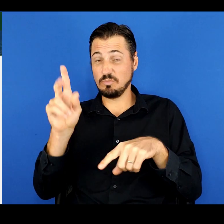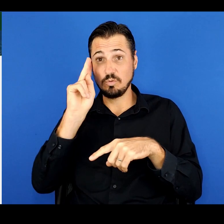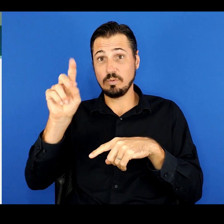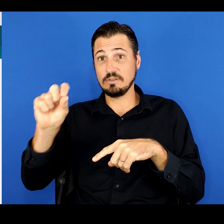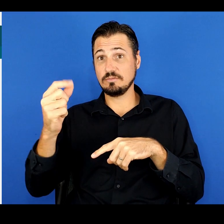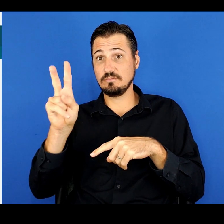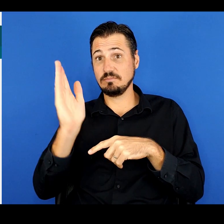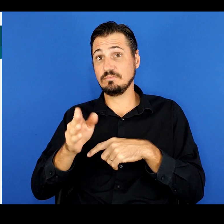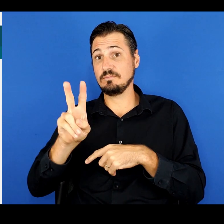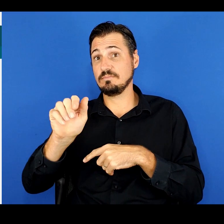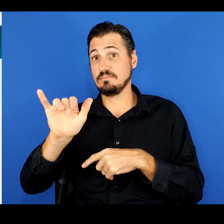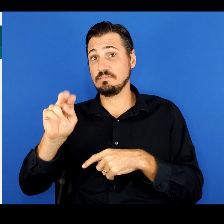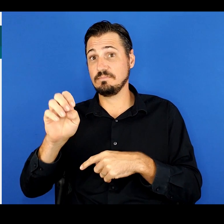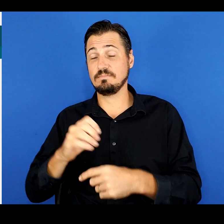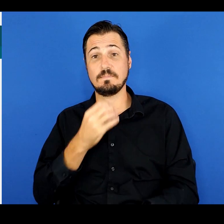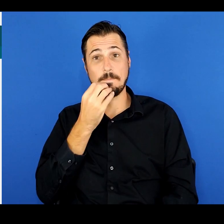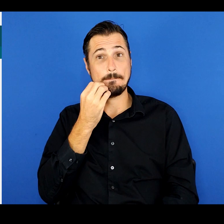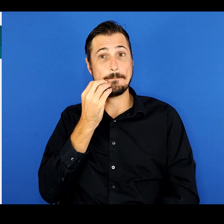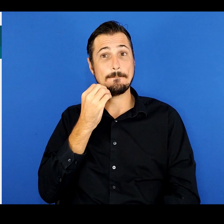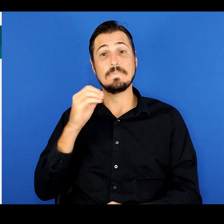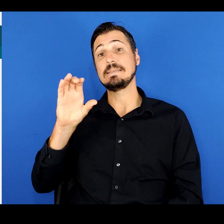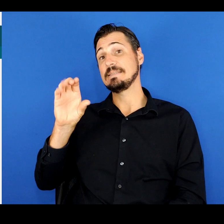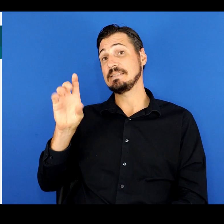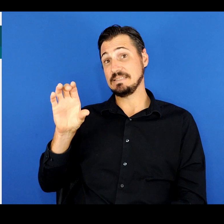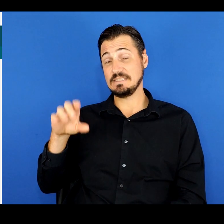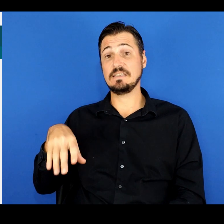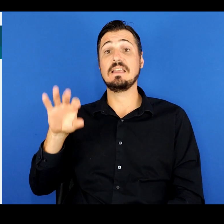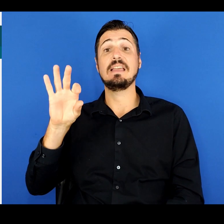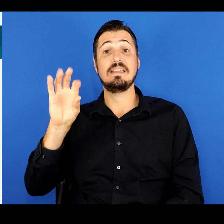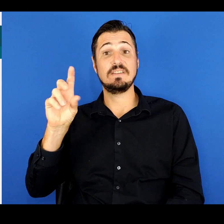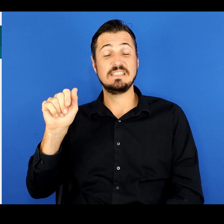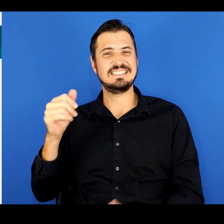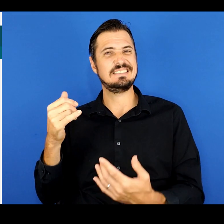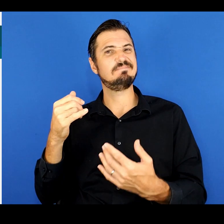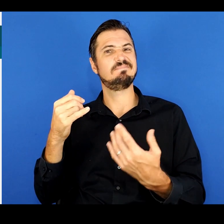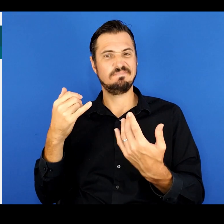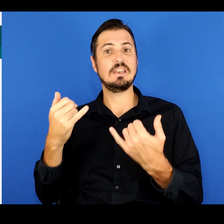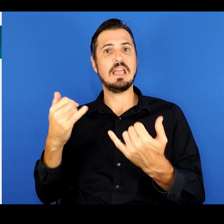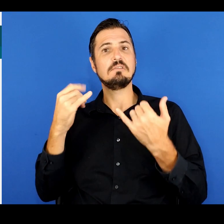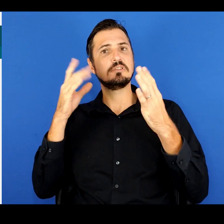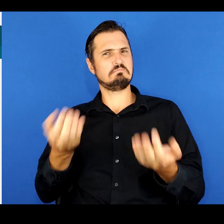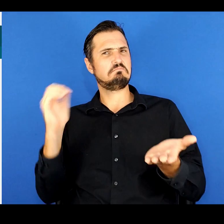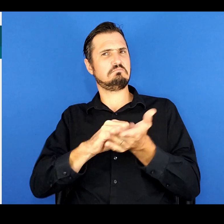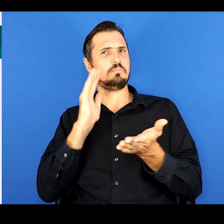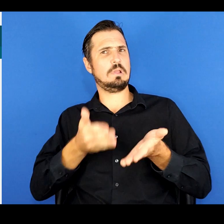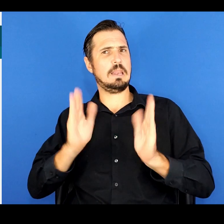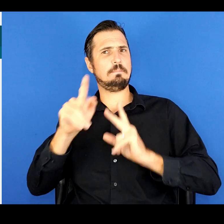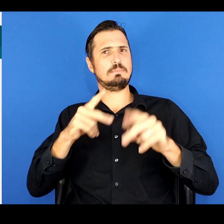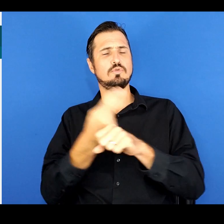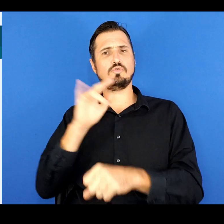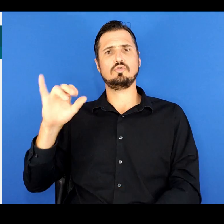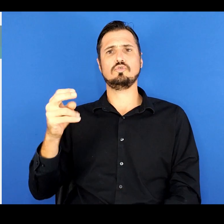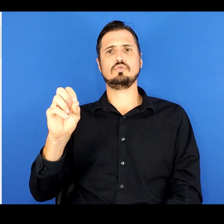kauai.gov/vaccine. The CDC and FDA have lifted the pause in the use of Johnson & Johnson's Janssen